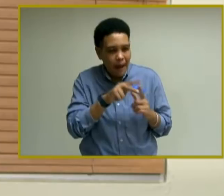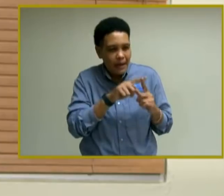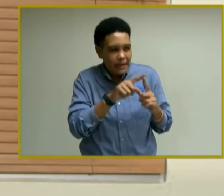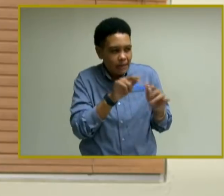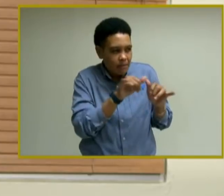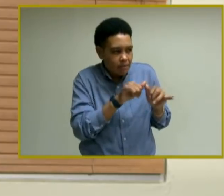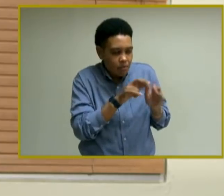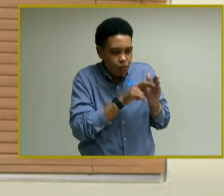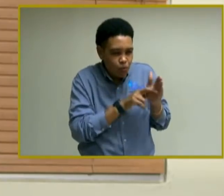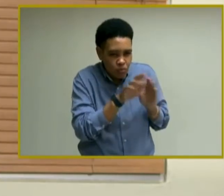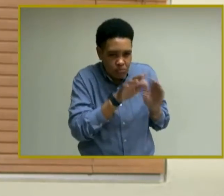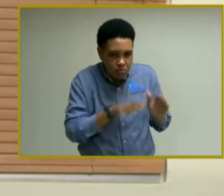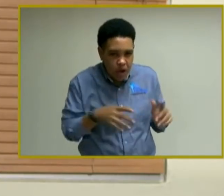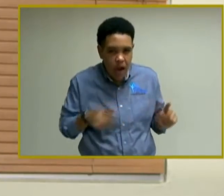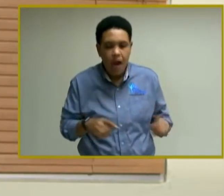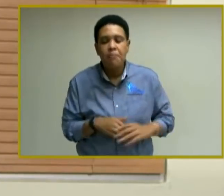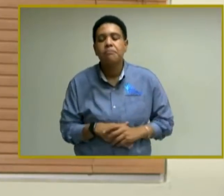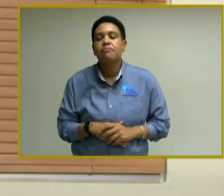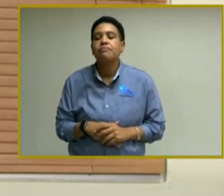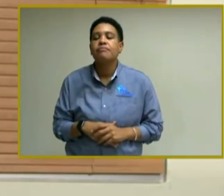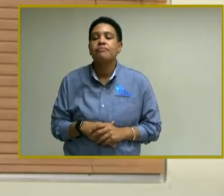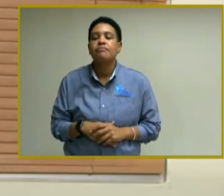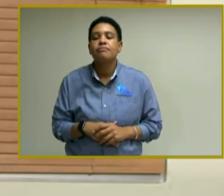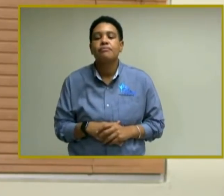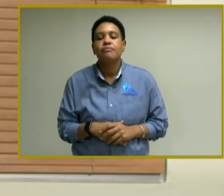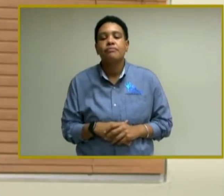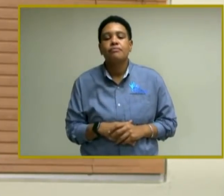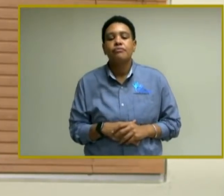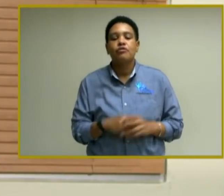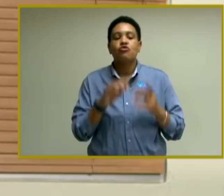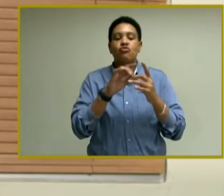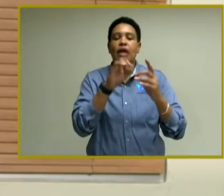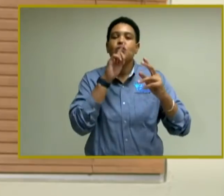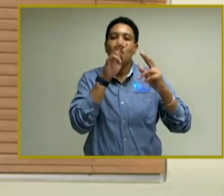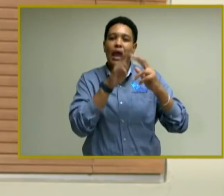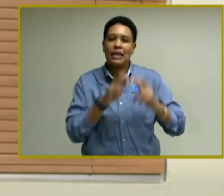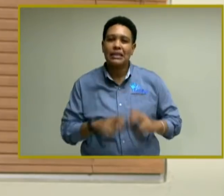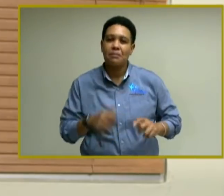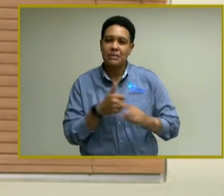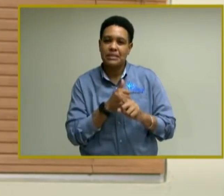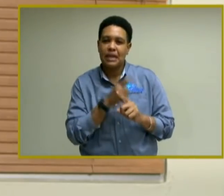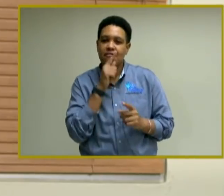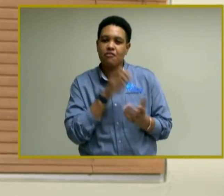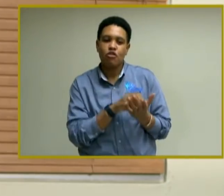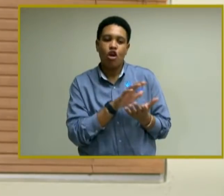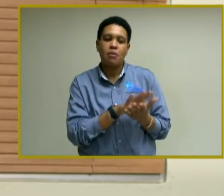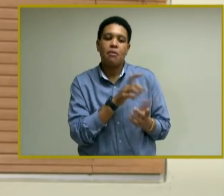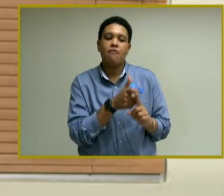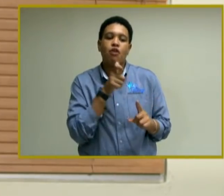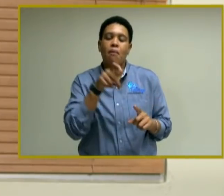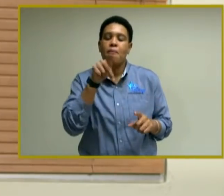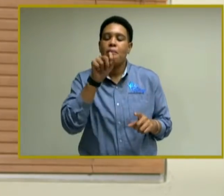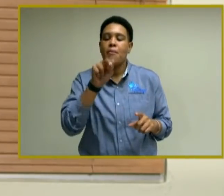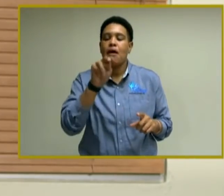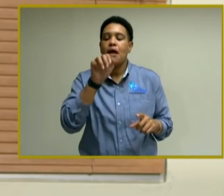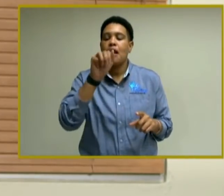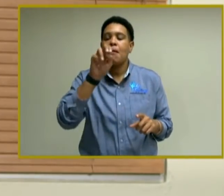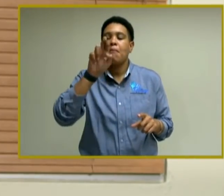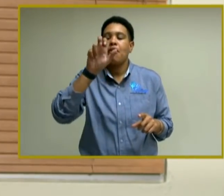measures. Now, in terms of the examination of the document from the Pan American